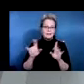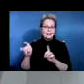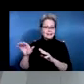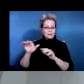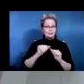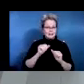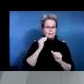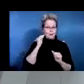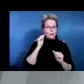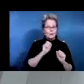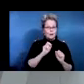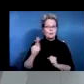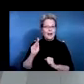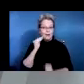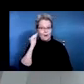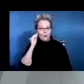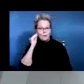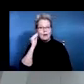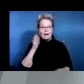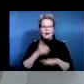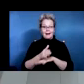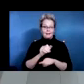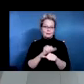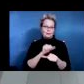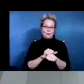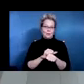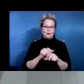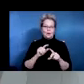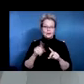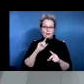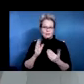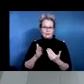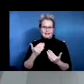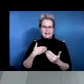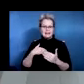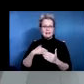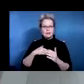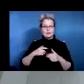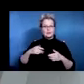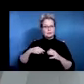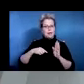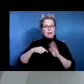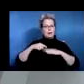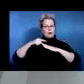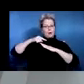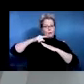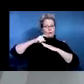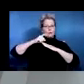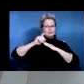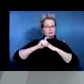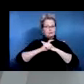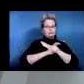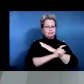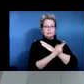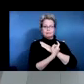with, from the medical team, it's supporting the goals of the, of the doctors and the rehab team to support a transition back to, back to,